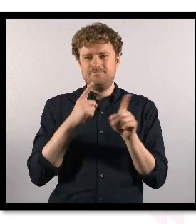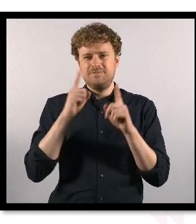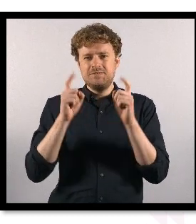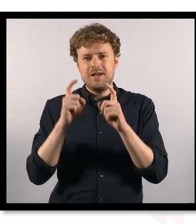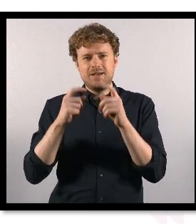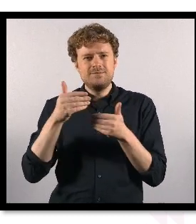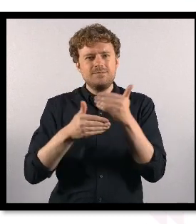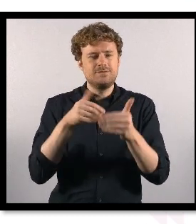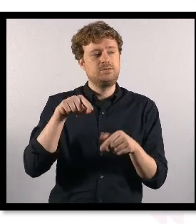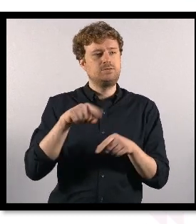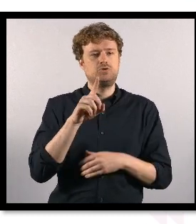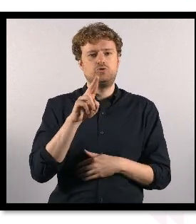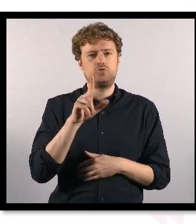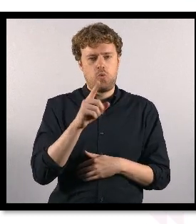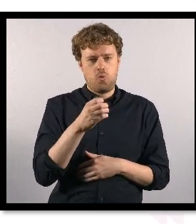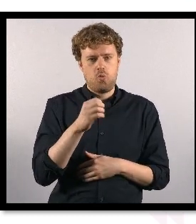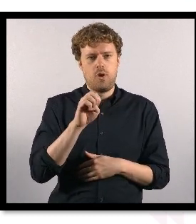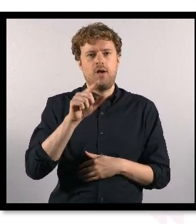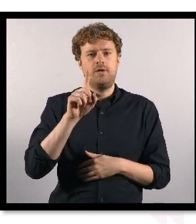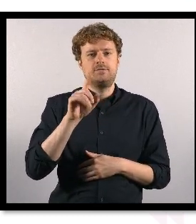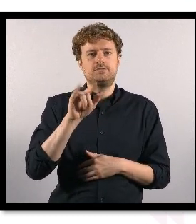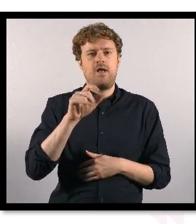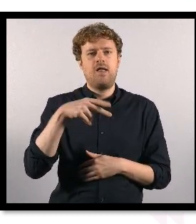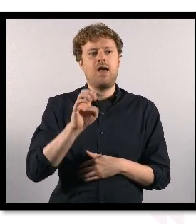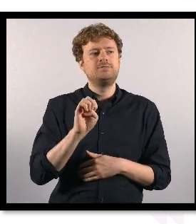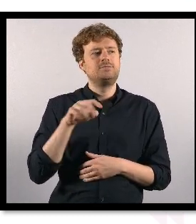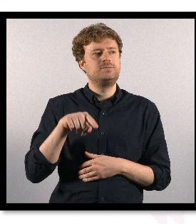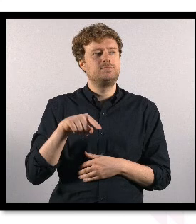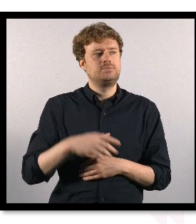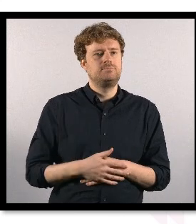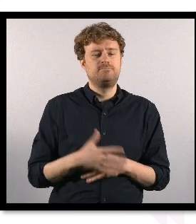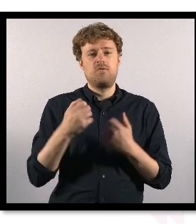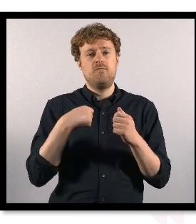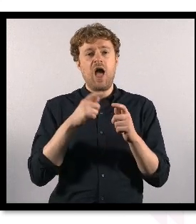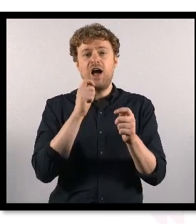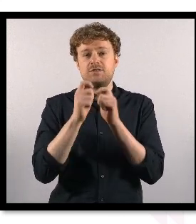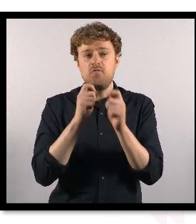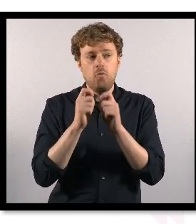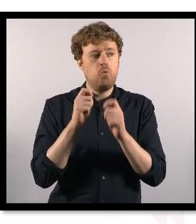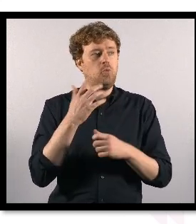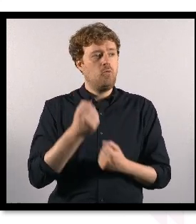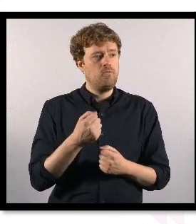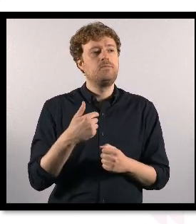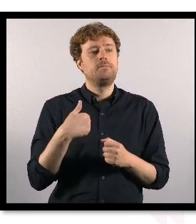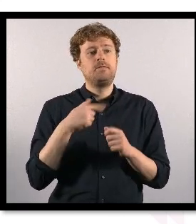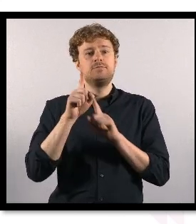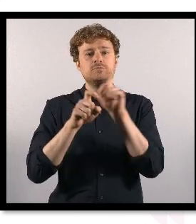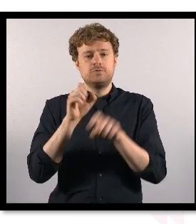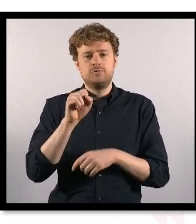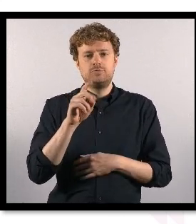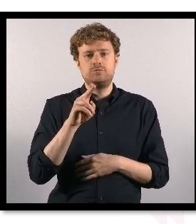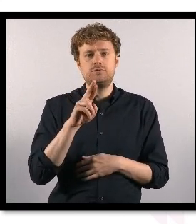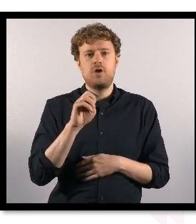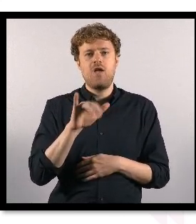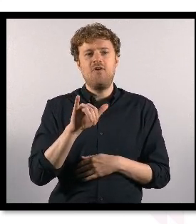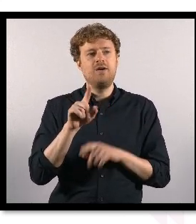So we started asking some basic questions, and if you're an end user, we'll start reaching out more actively during the year as well. And the first question